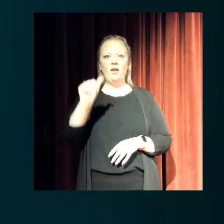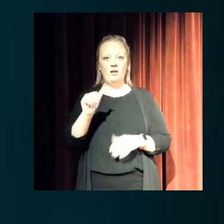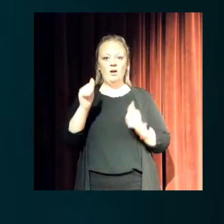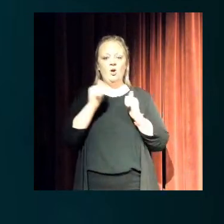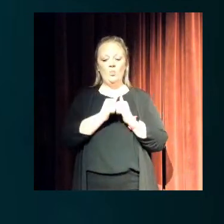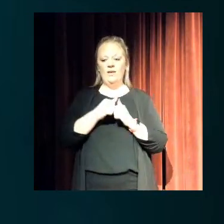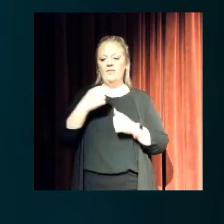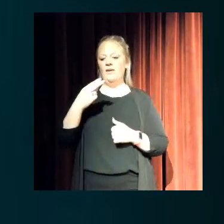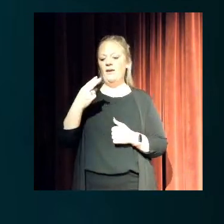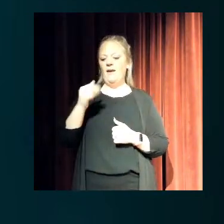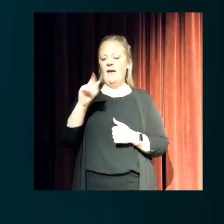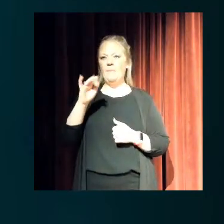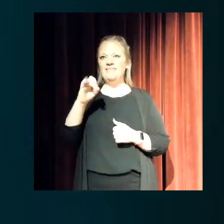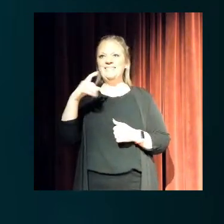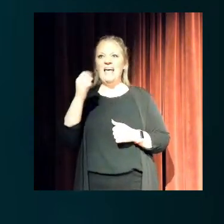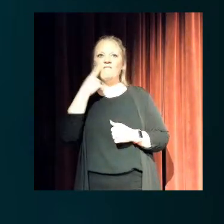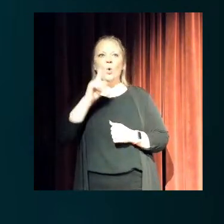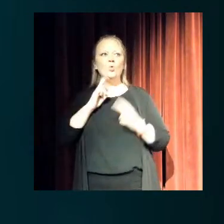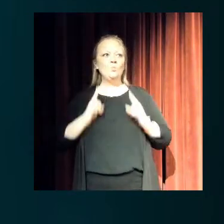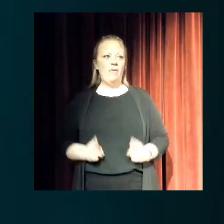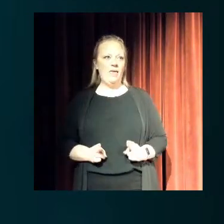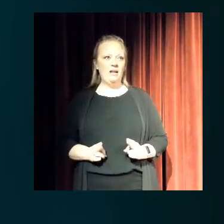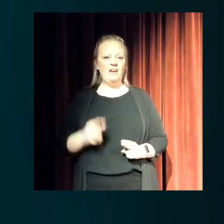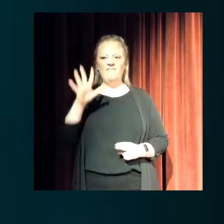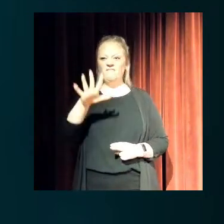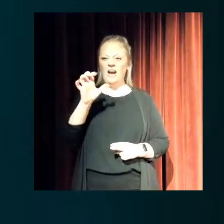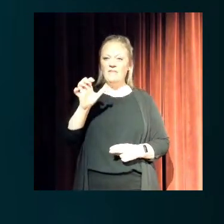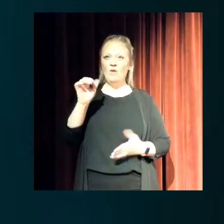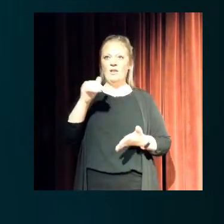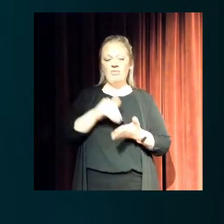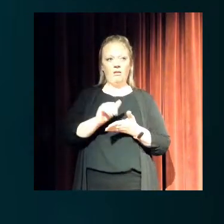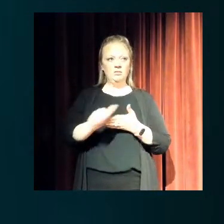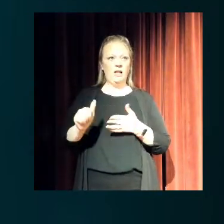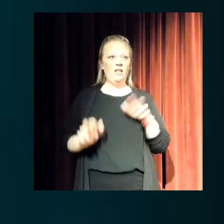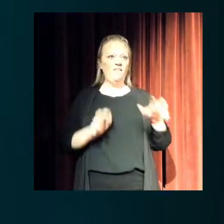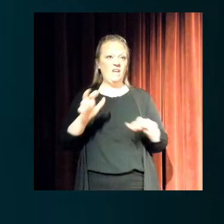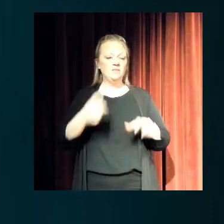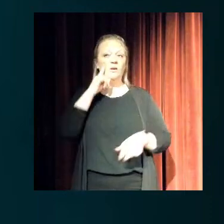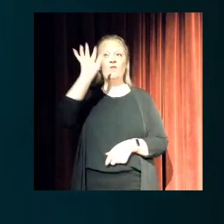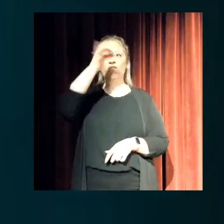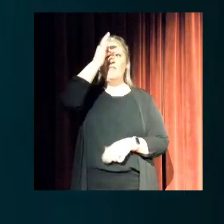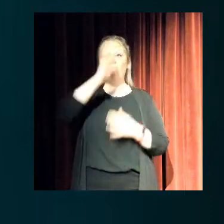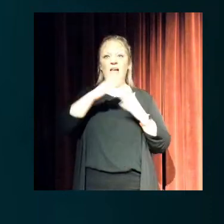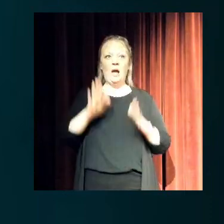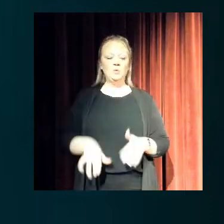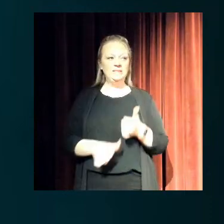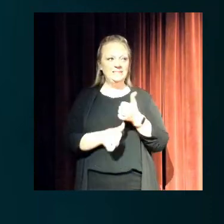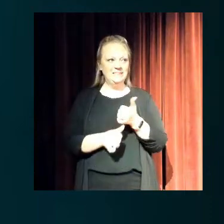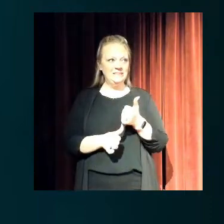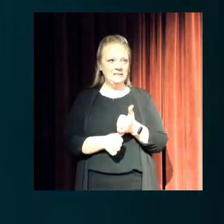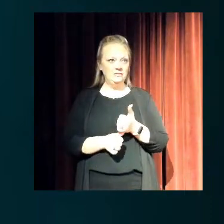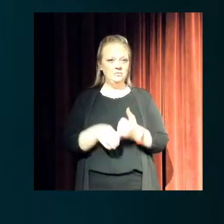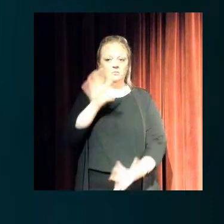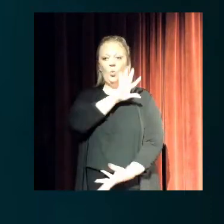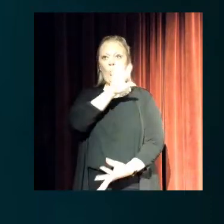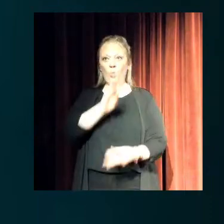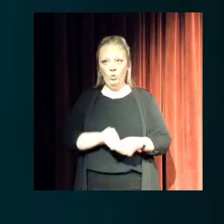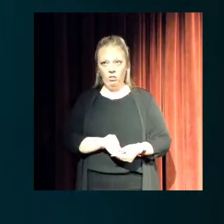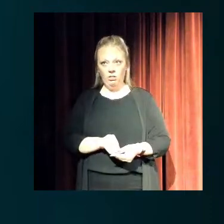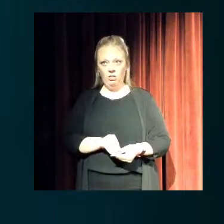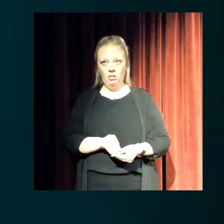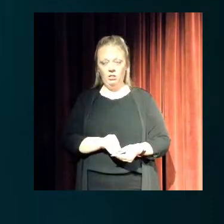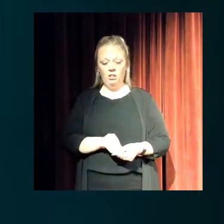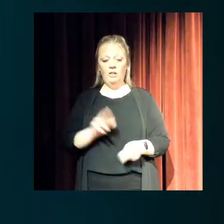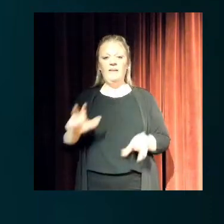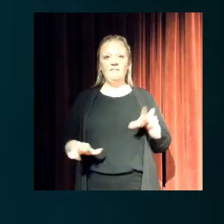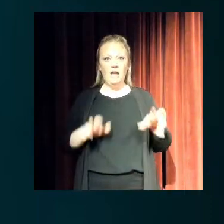with Habitat for Humanity, a nearly $500,000 investment in federal housing assistance. In total, we